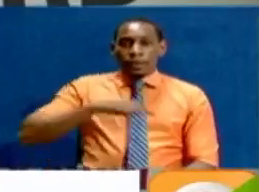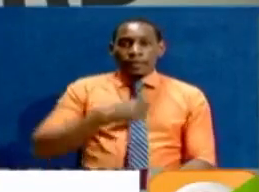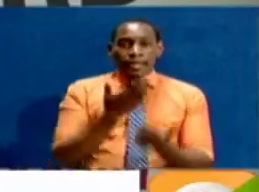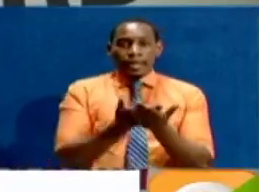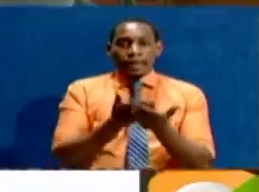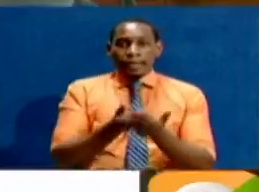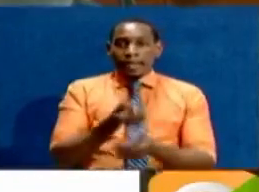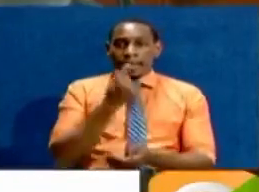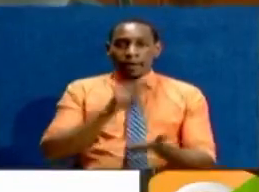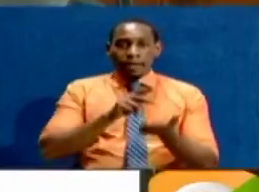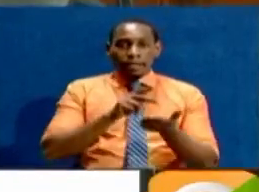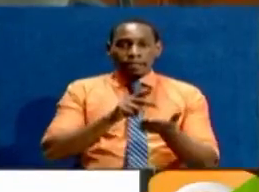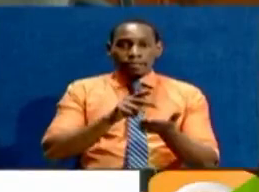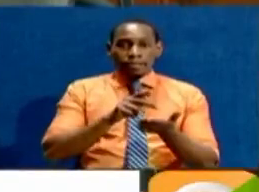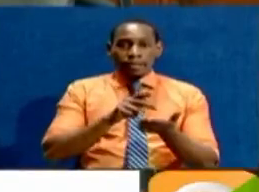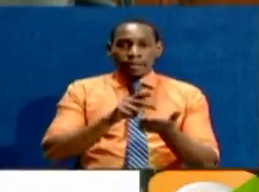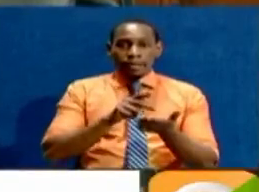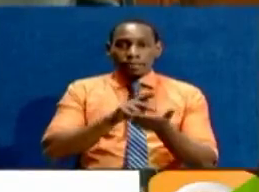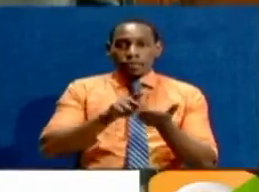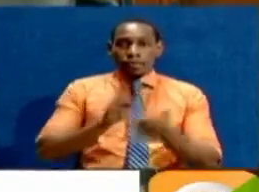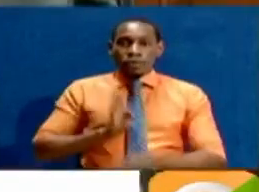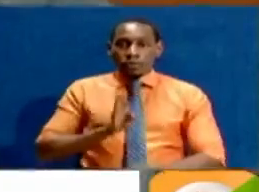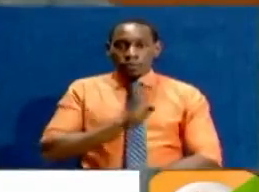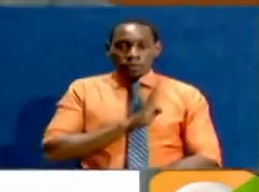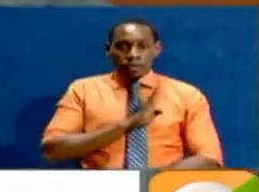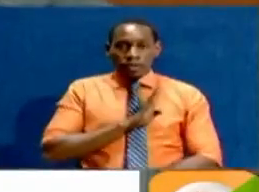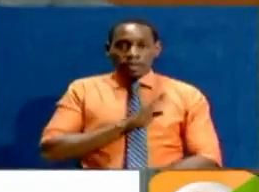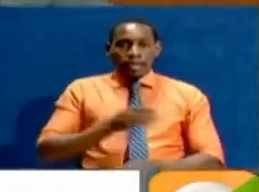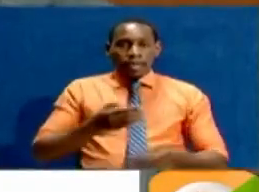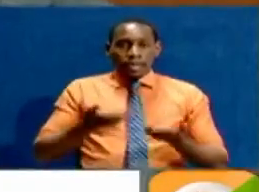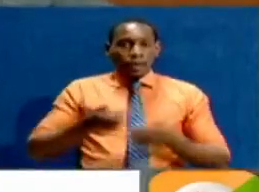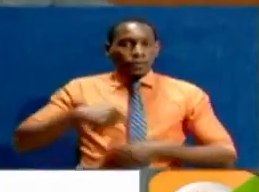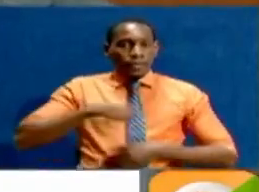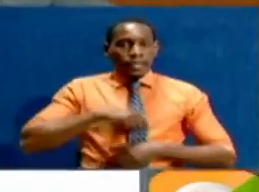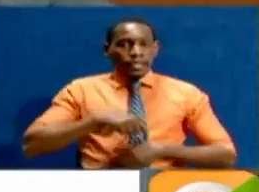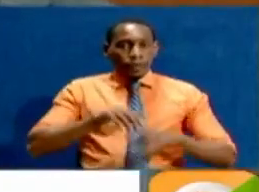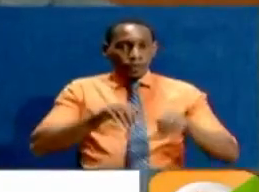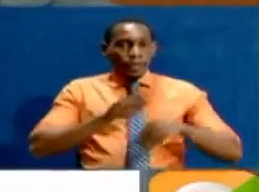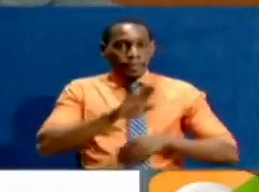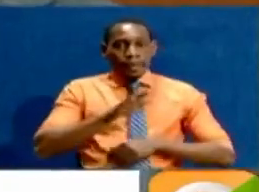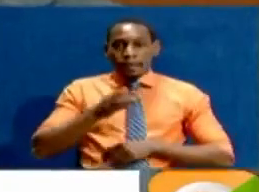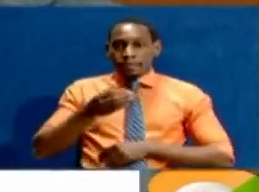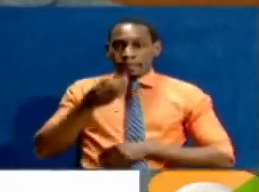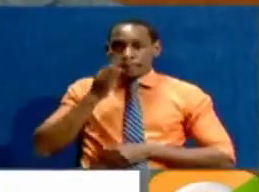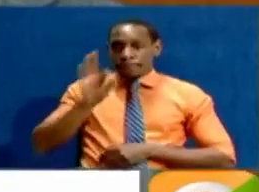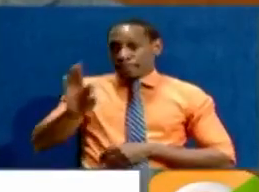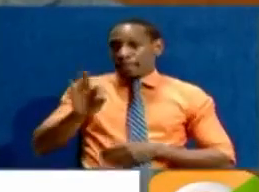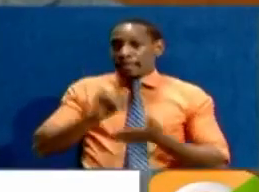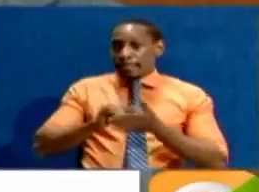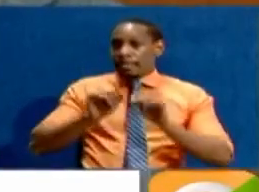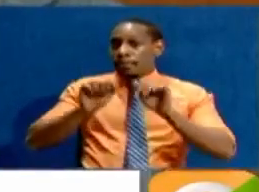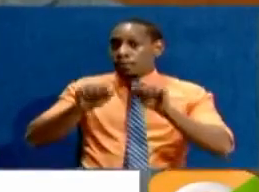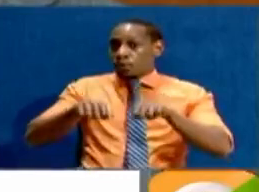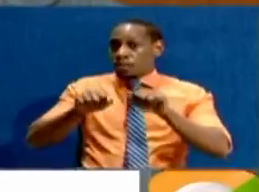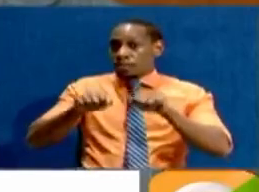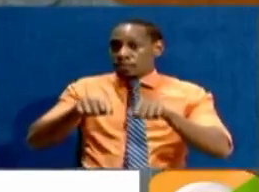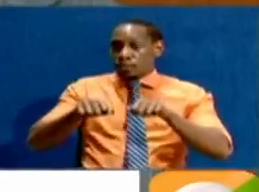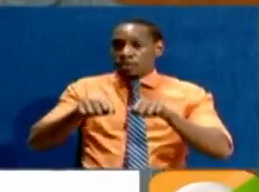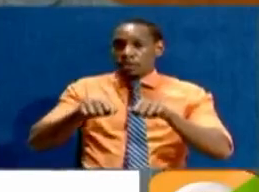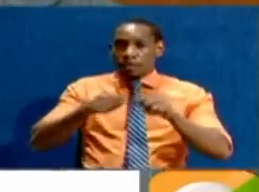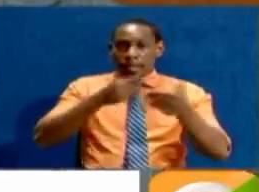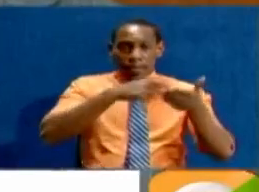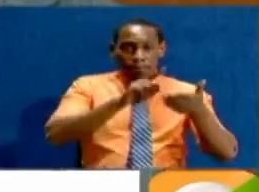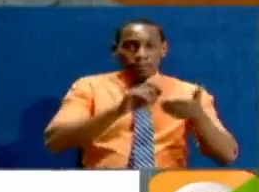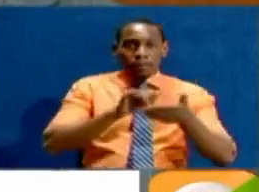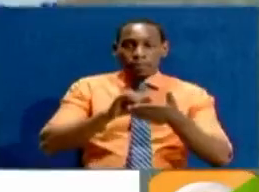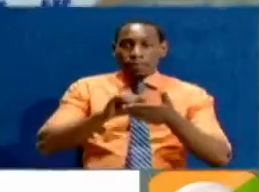Board. So as of now, we are waiting for them to give us their feedback so that if it's positive,